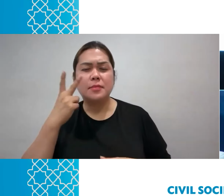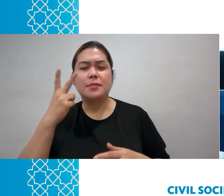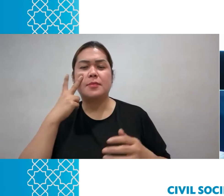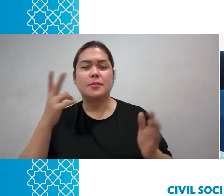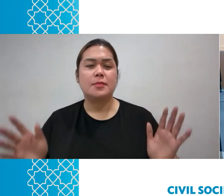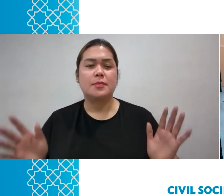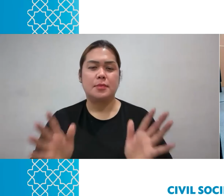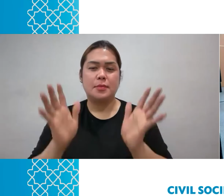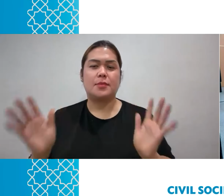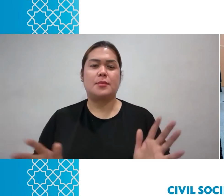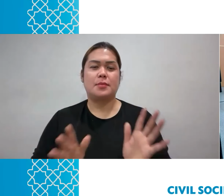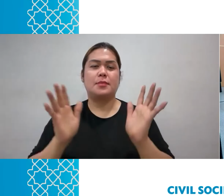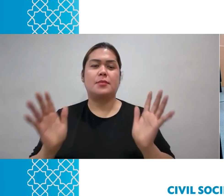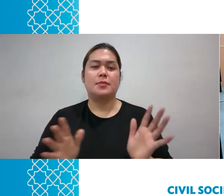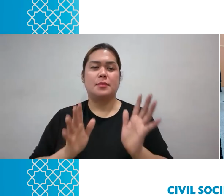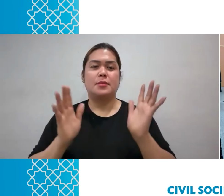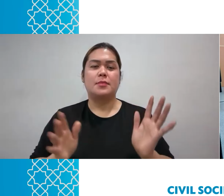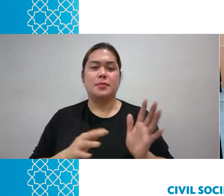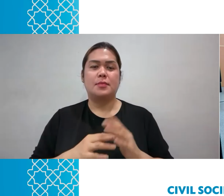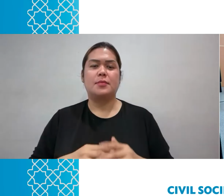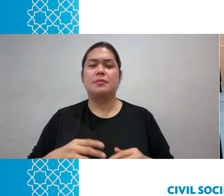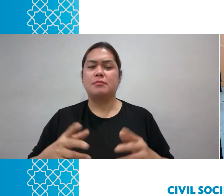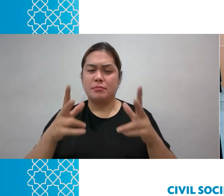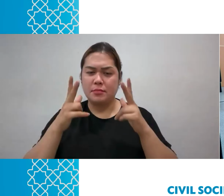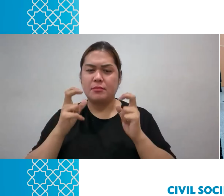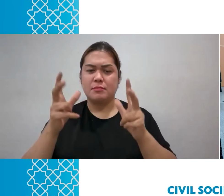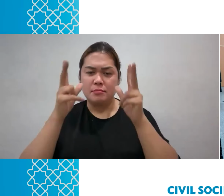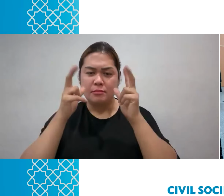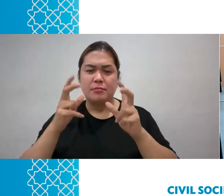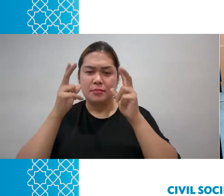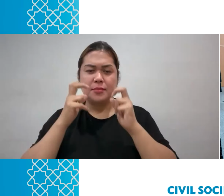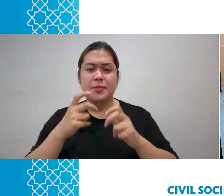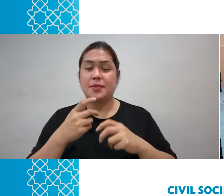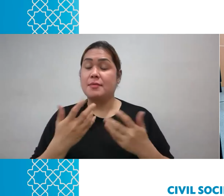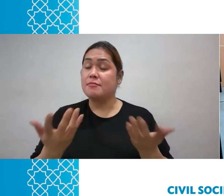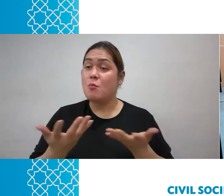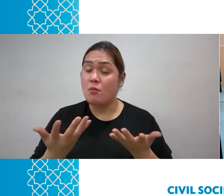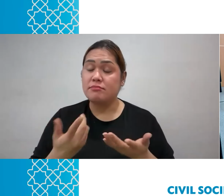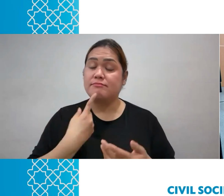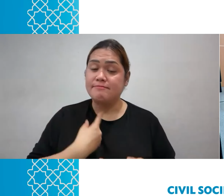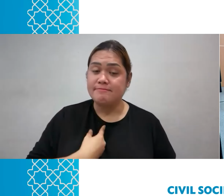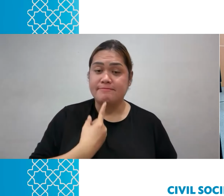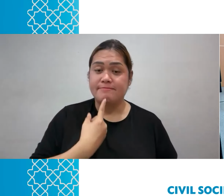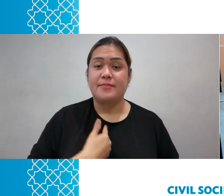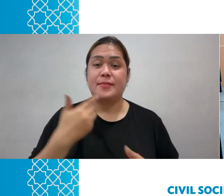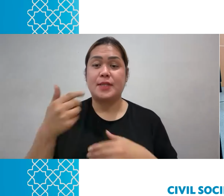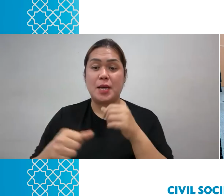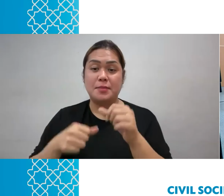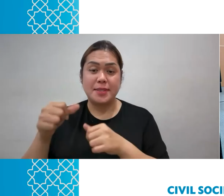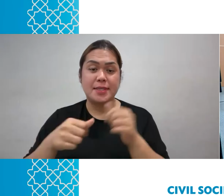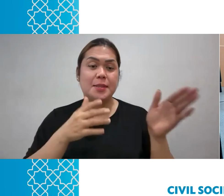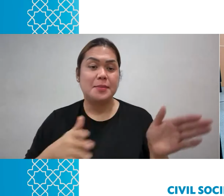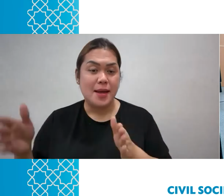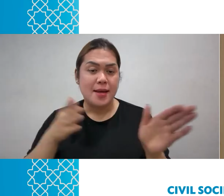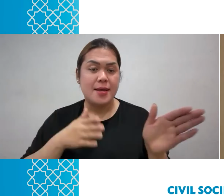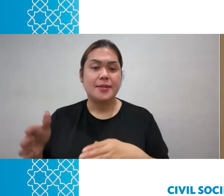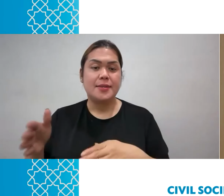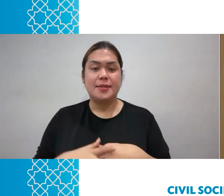to be heard in terms of in the process of the planning and the process of